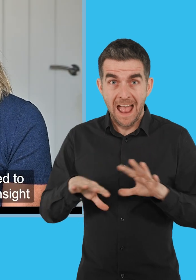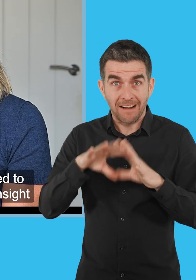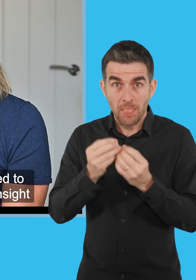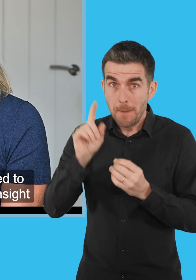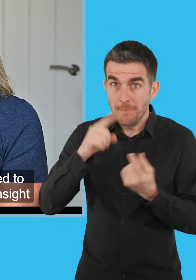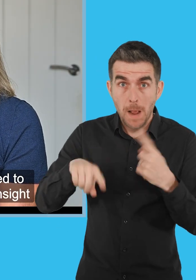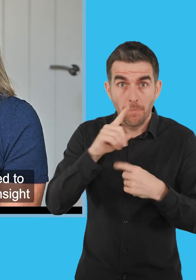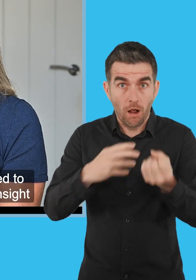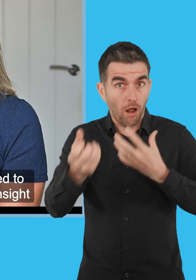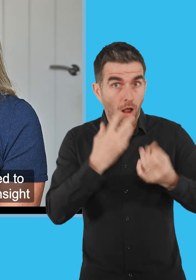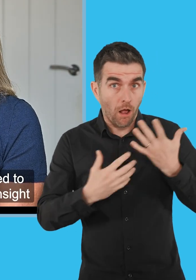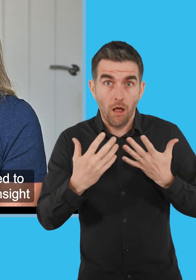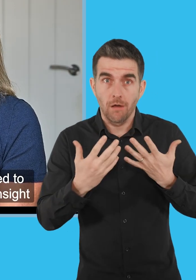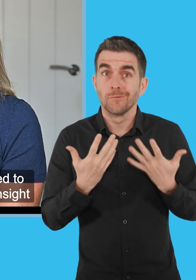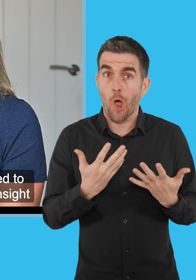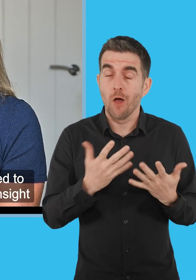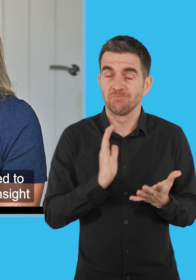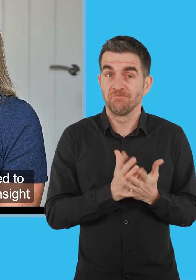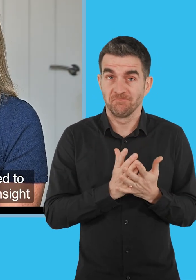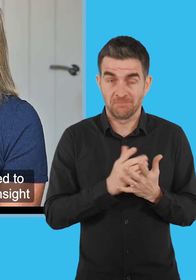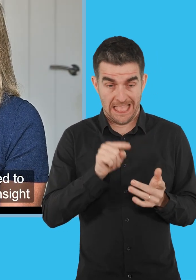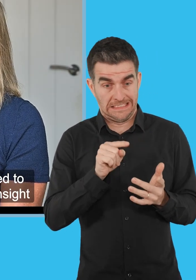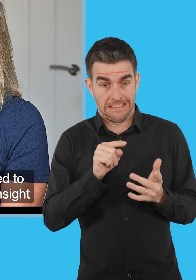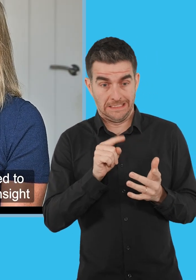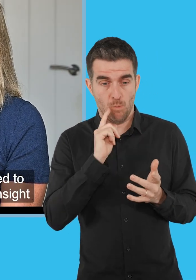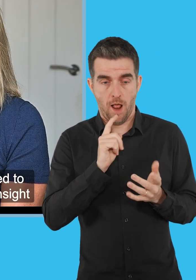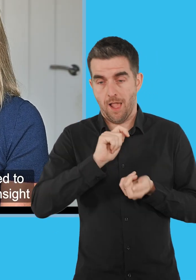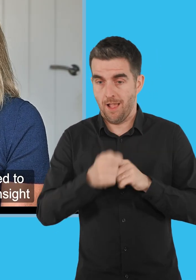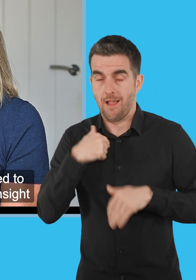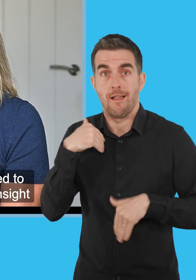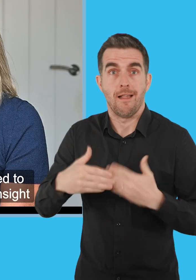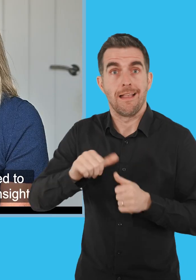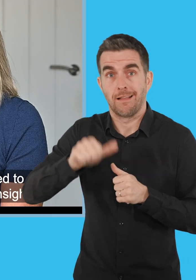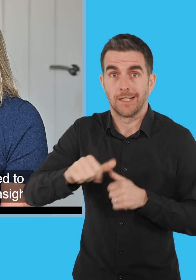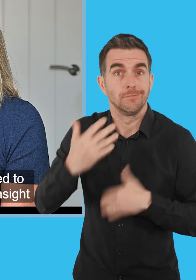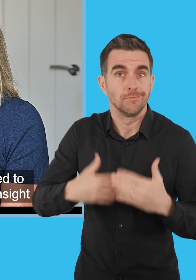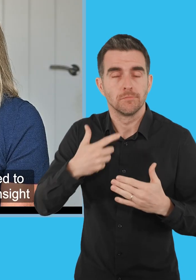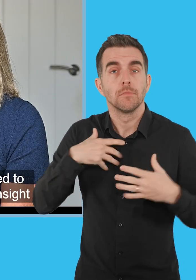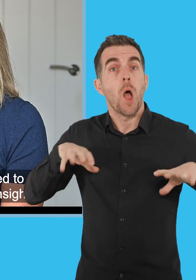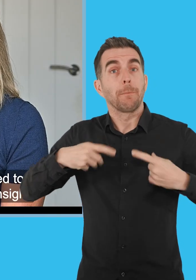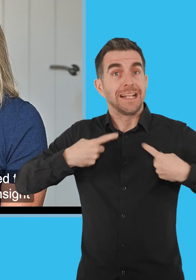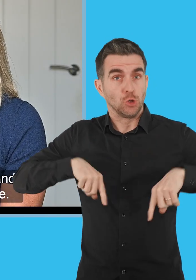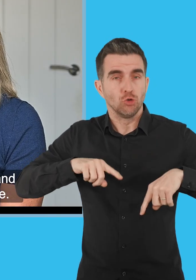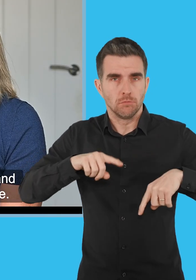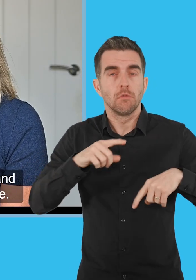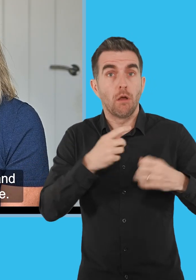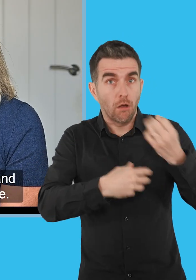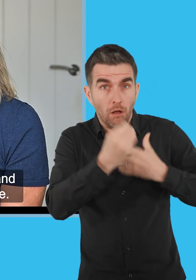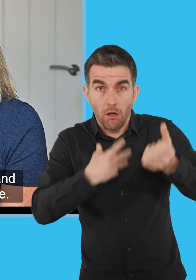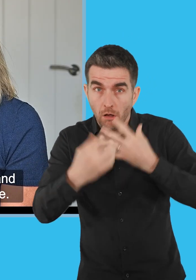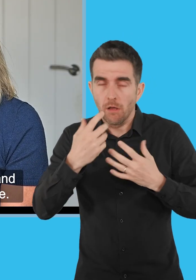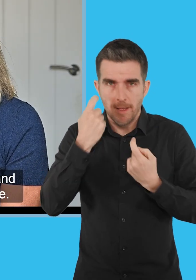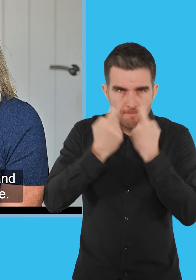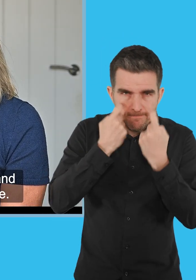Everything that people have told us will be now used to inform our next steps. Commissioners will take the insight along with things